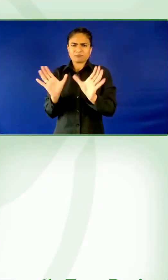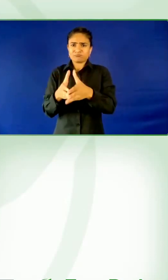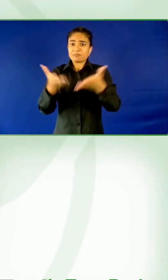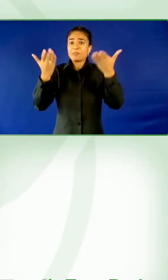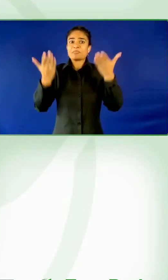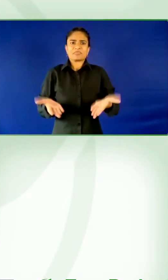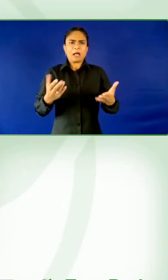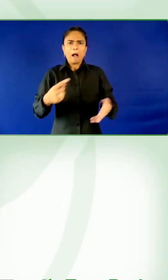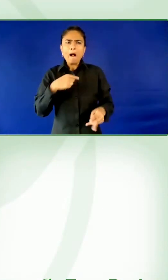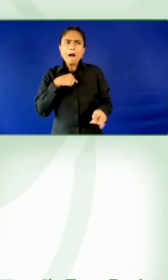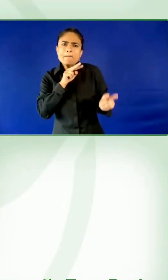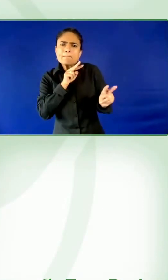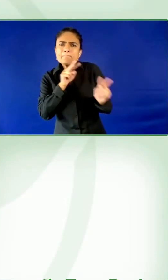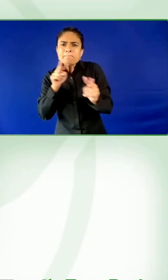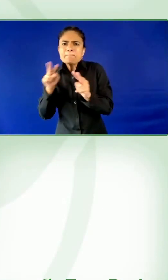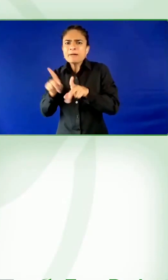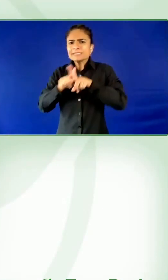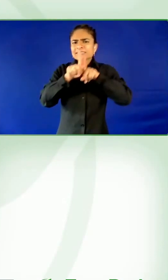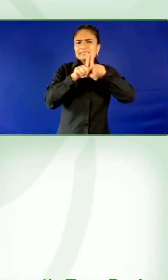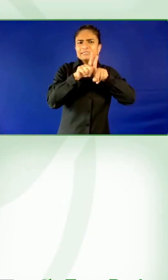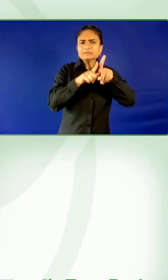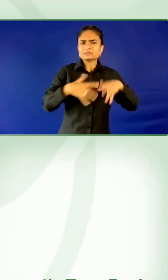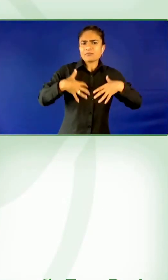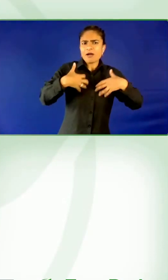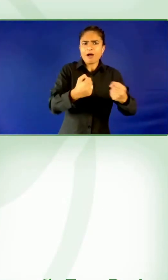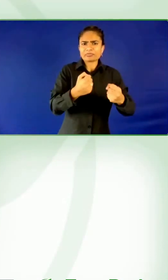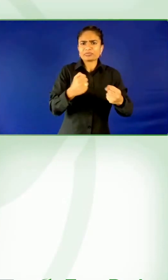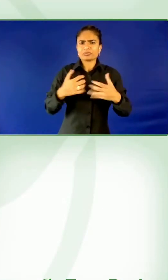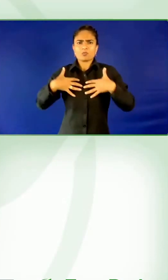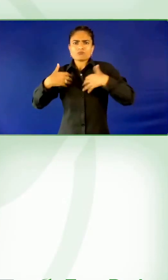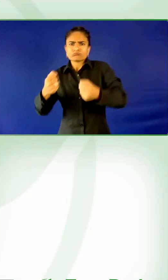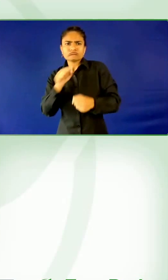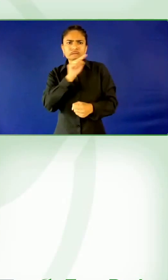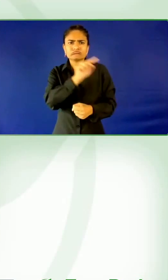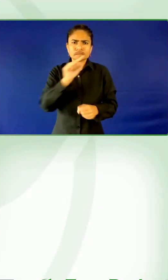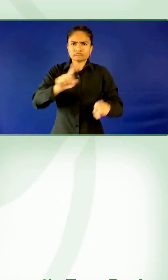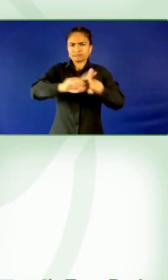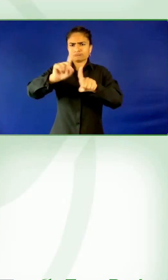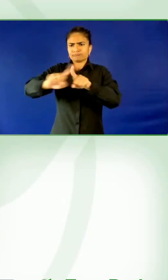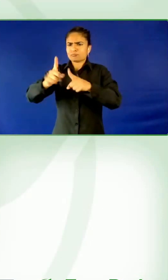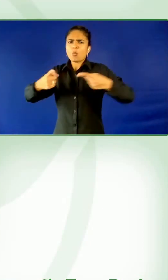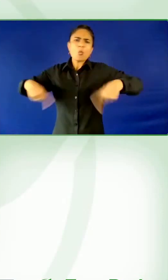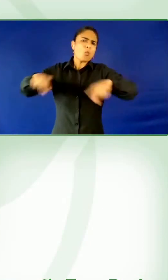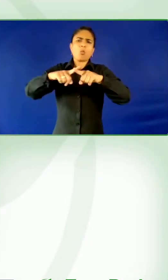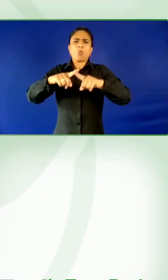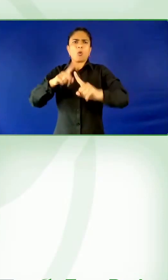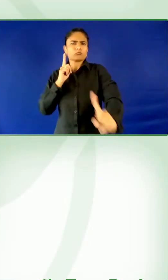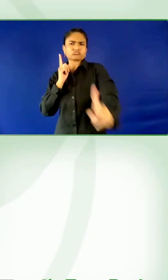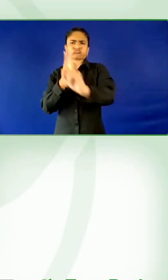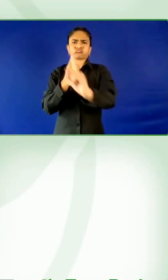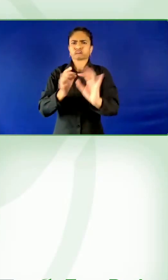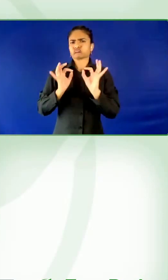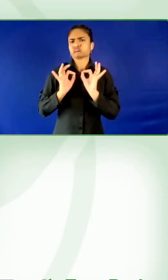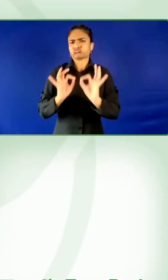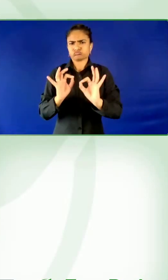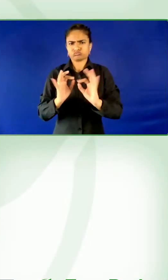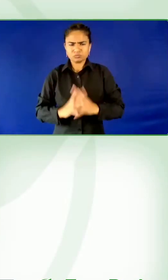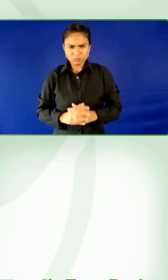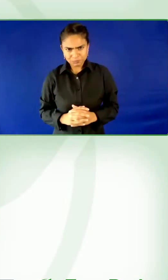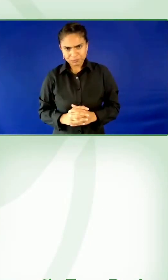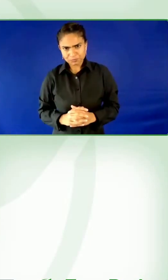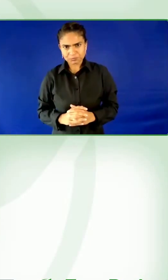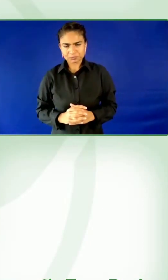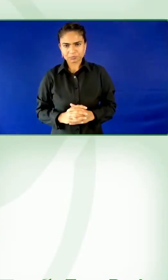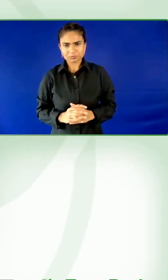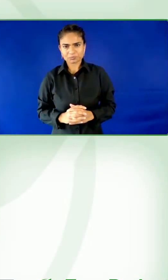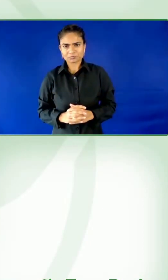identify queer, trans, and non-binary. This panel is for everyone.